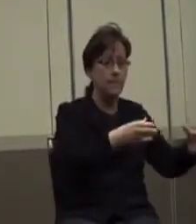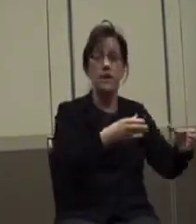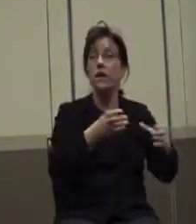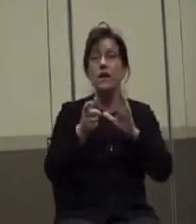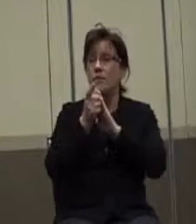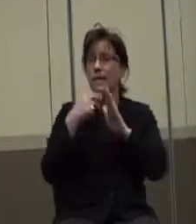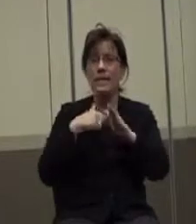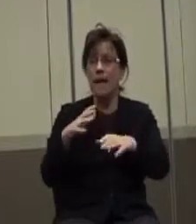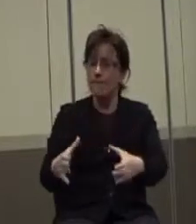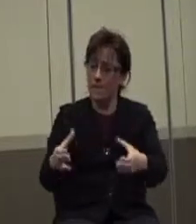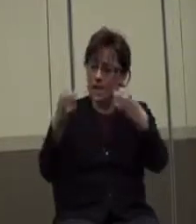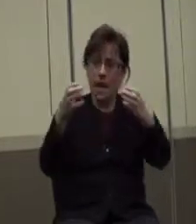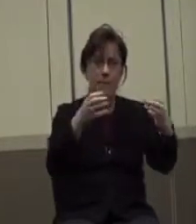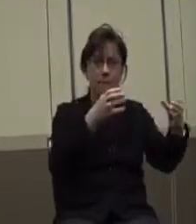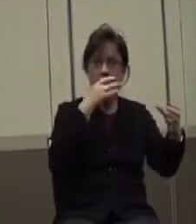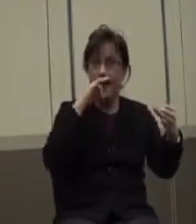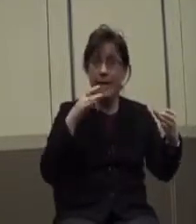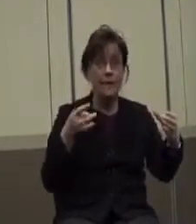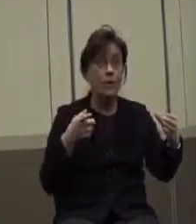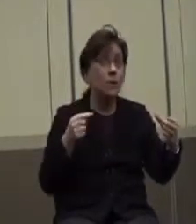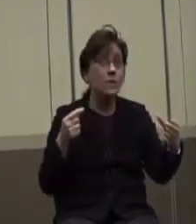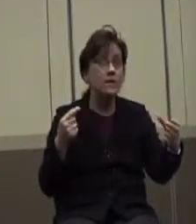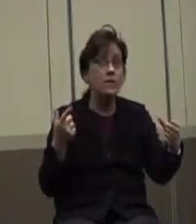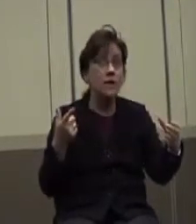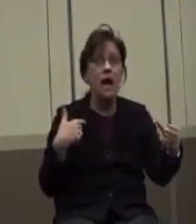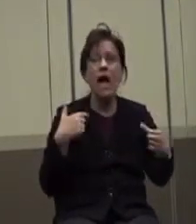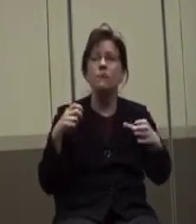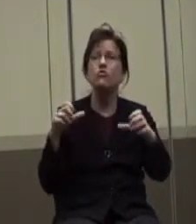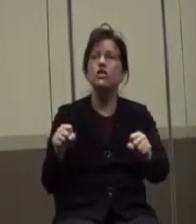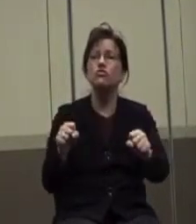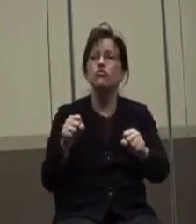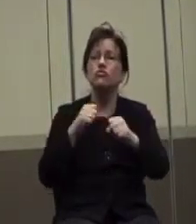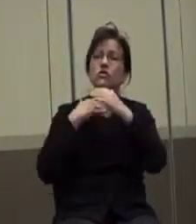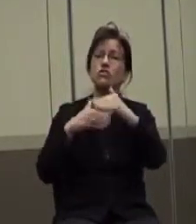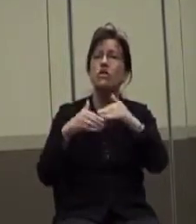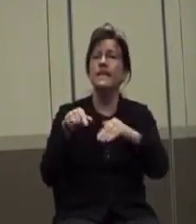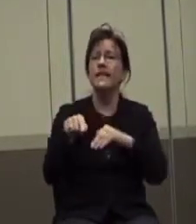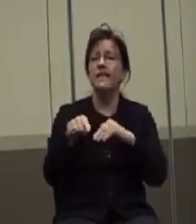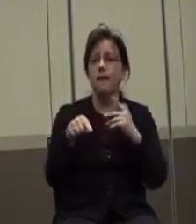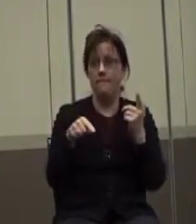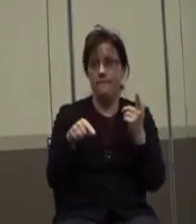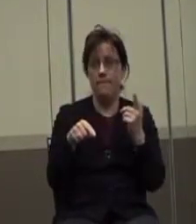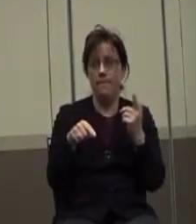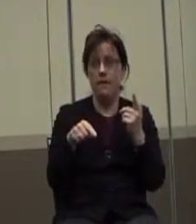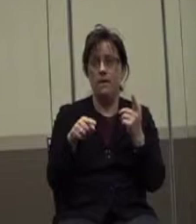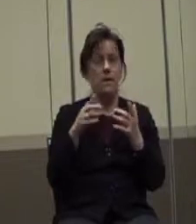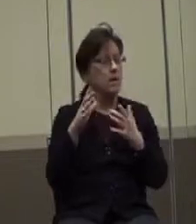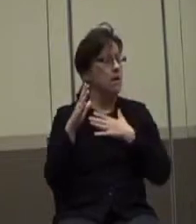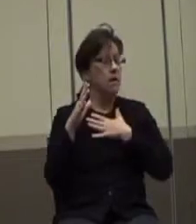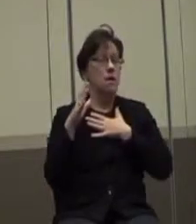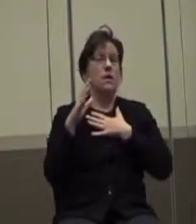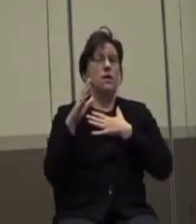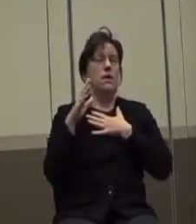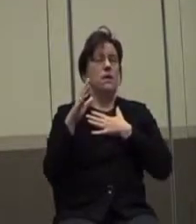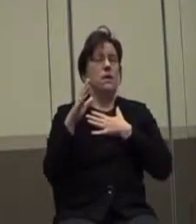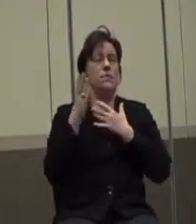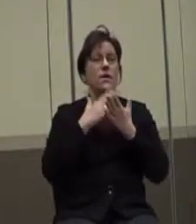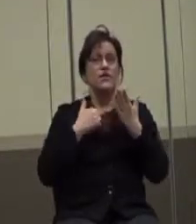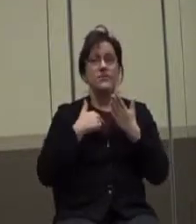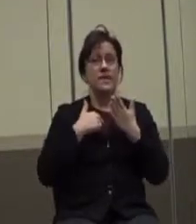minute I pick a kid up, what am I doing? I'm restraining him. Now, there's a part of me that goes, this is just